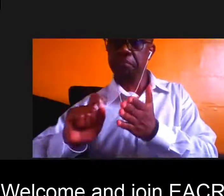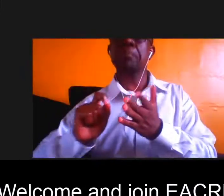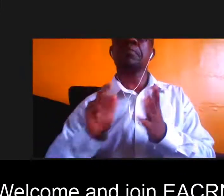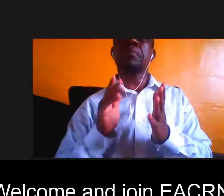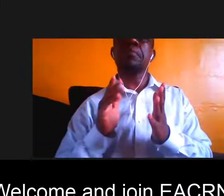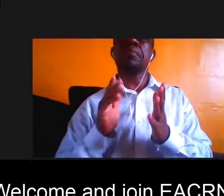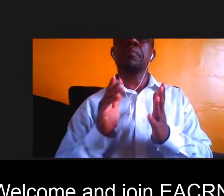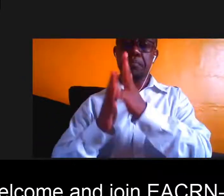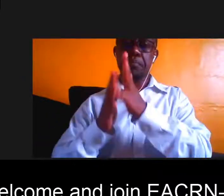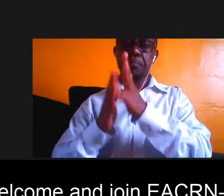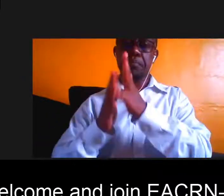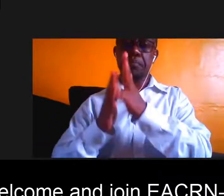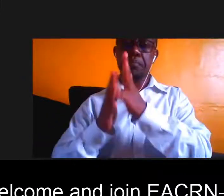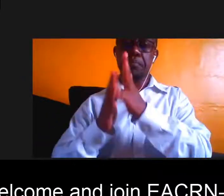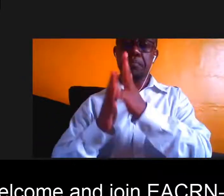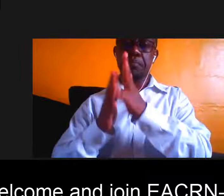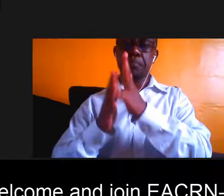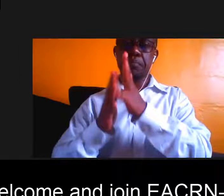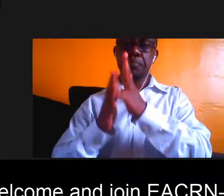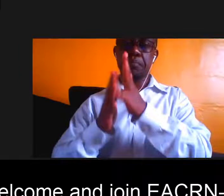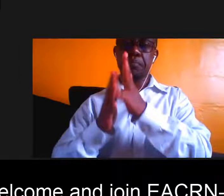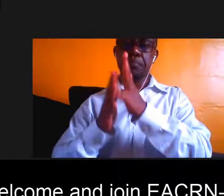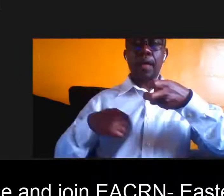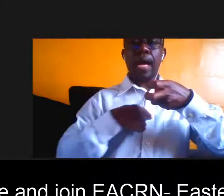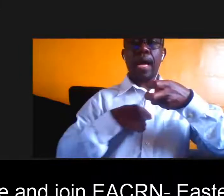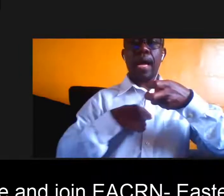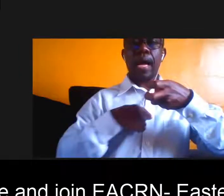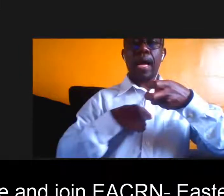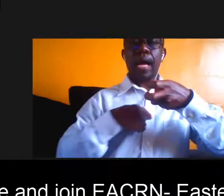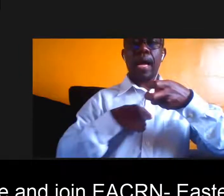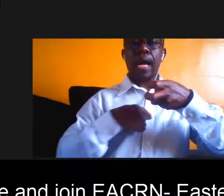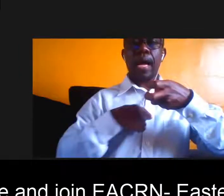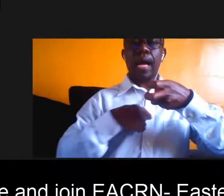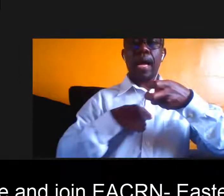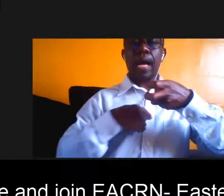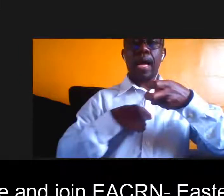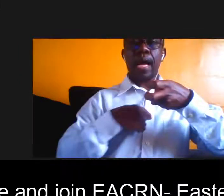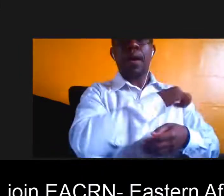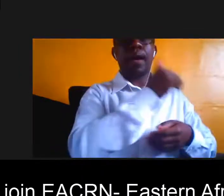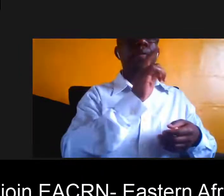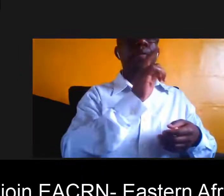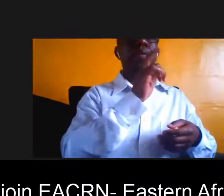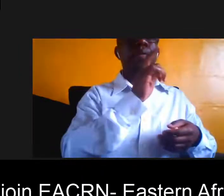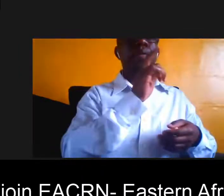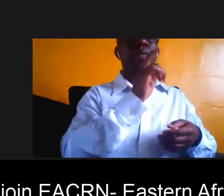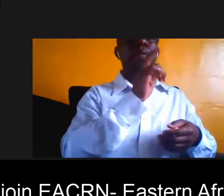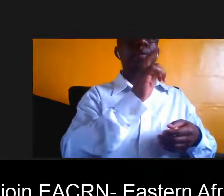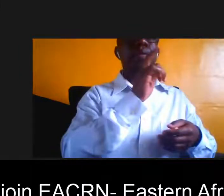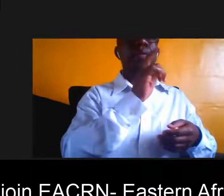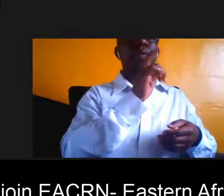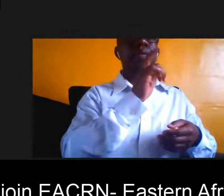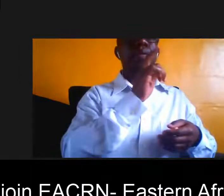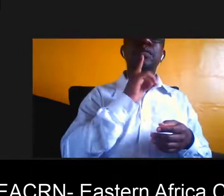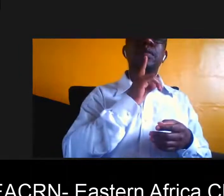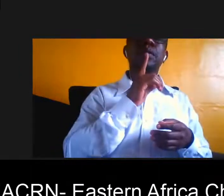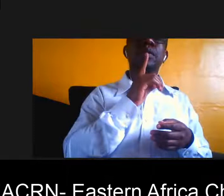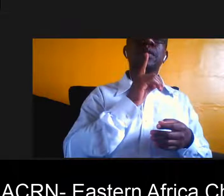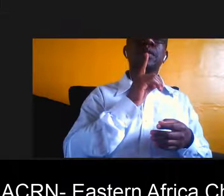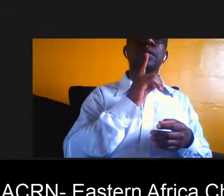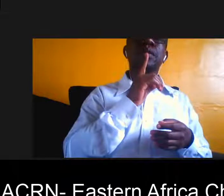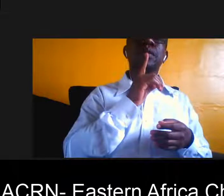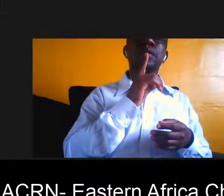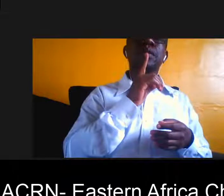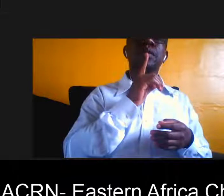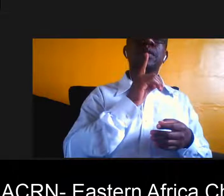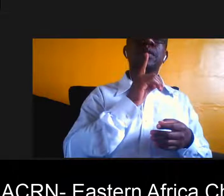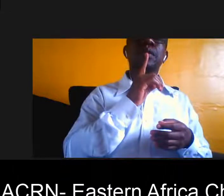and ensuring that we are advocating, we're holding the flag up for the children and saying, hey, red flag, we need you as AU to respond. We